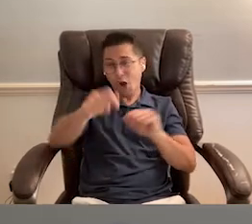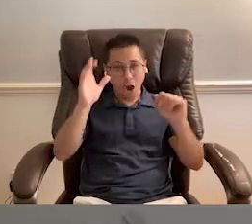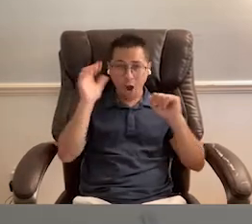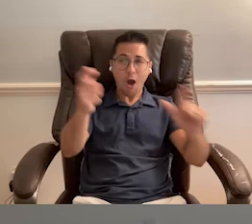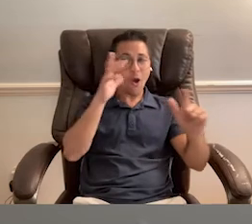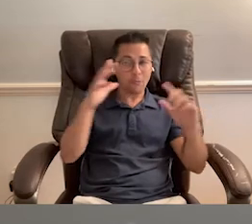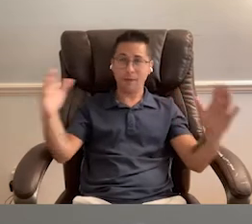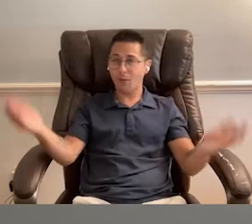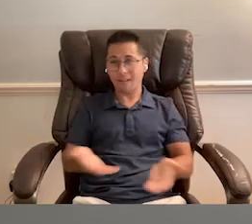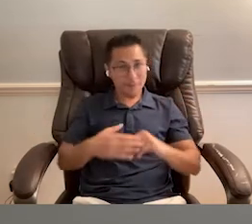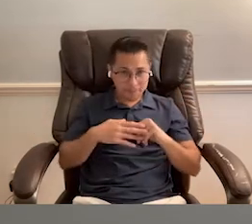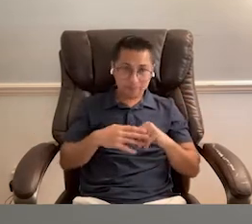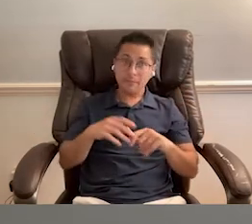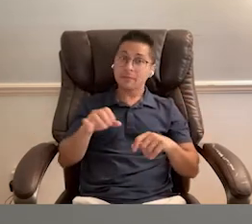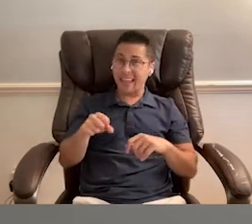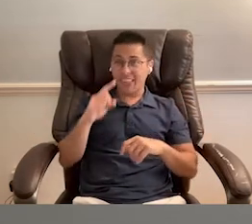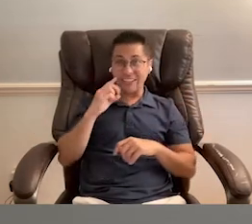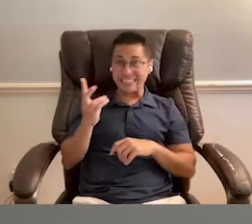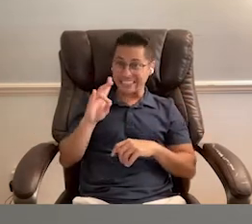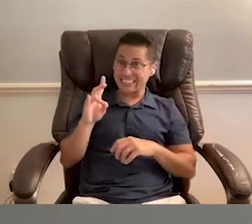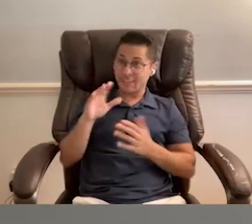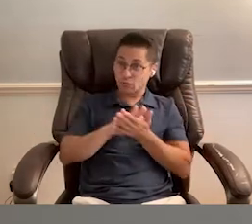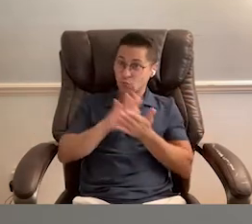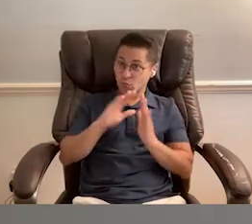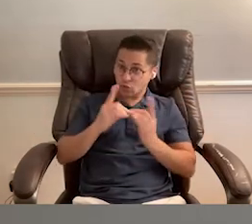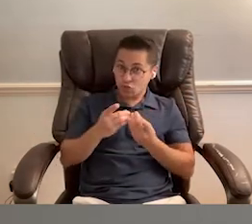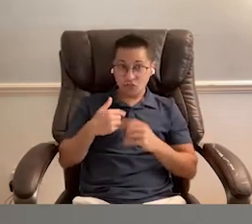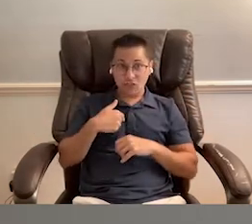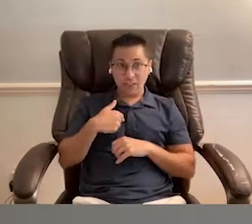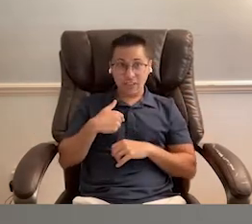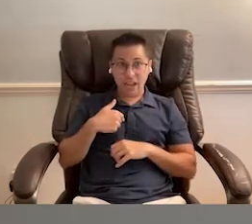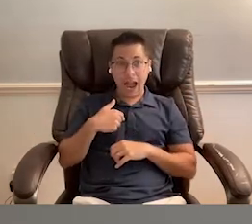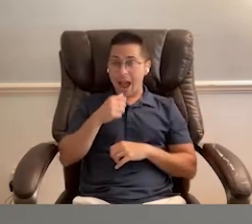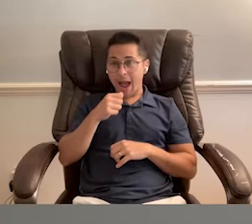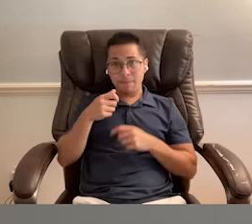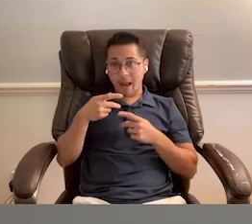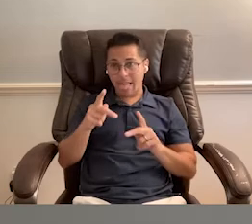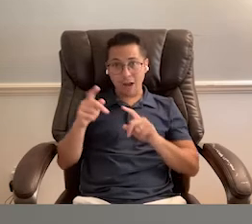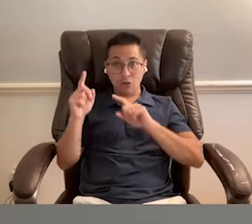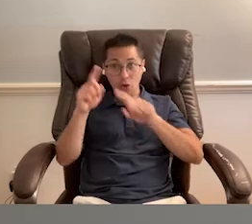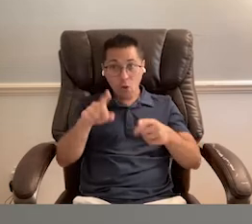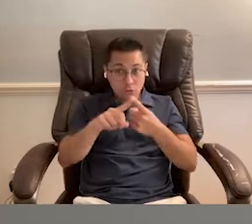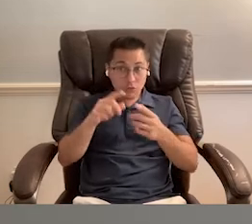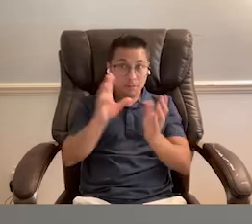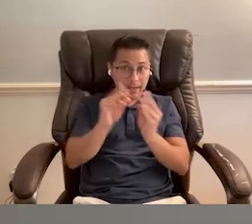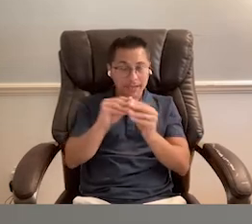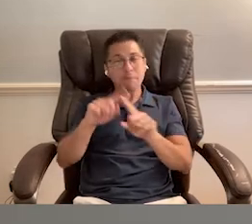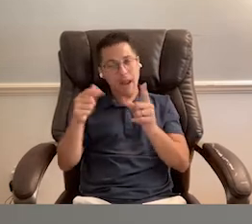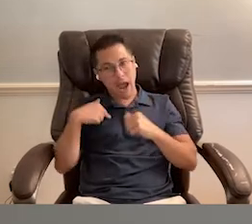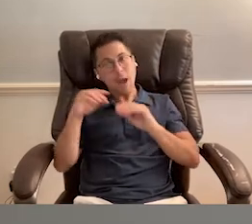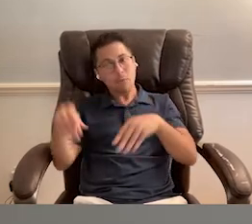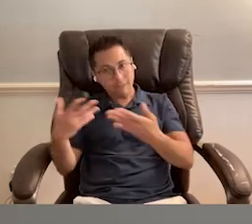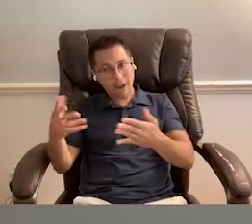so. But, there are 67 school districts. I cover 12. I'm not allowed to go to the meetings, but I do provide the training